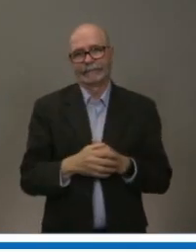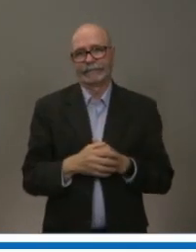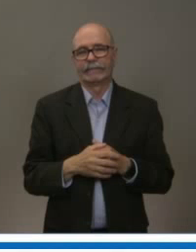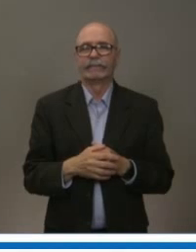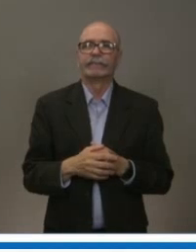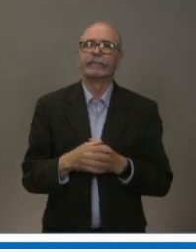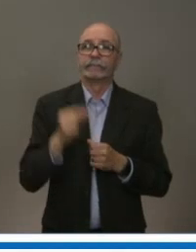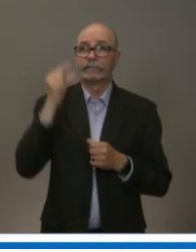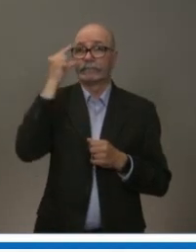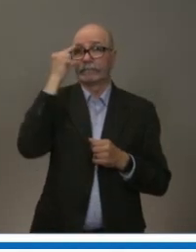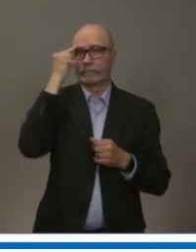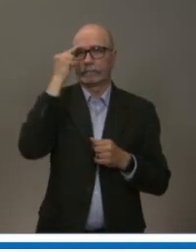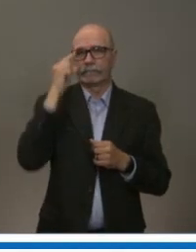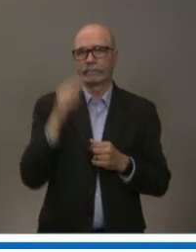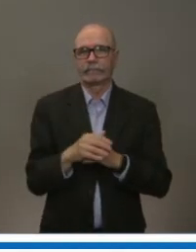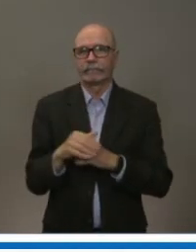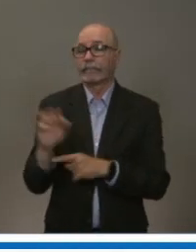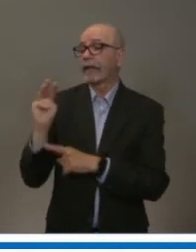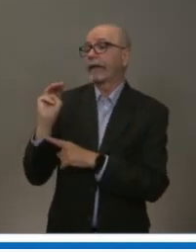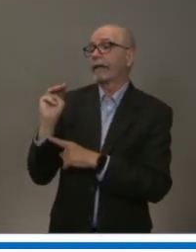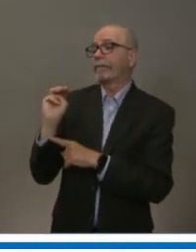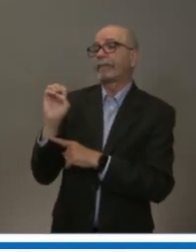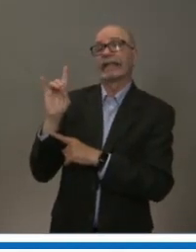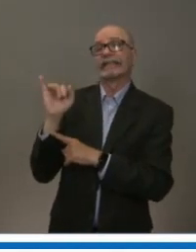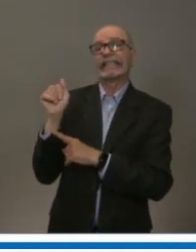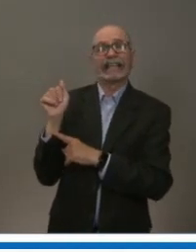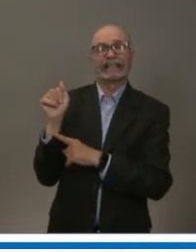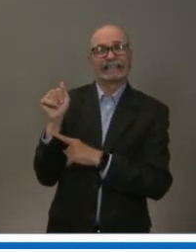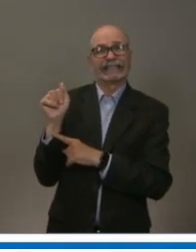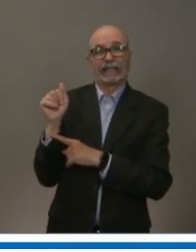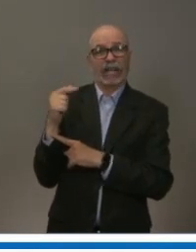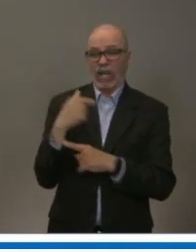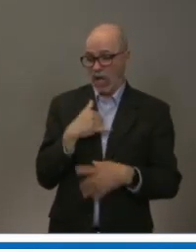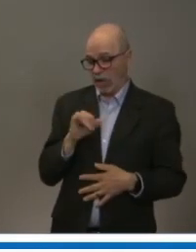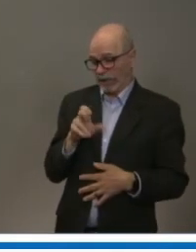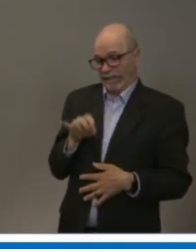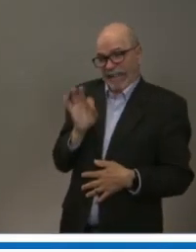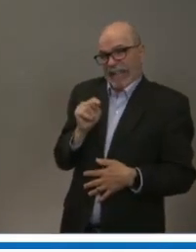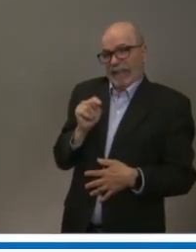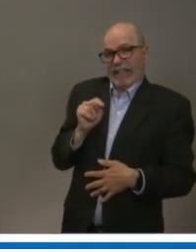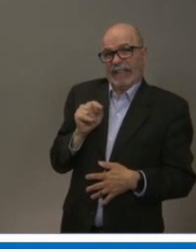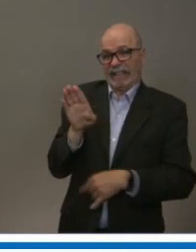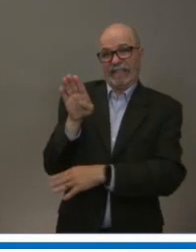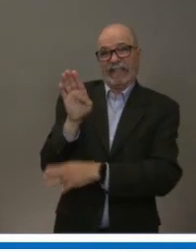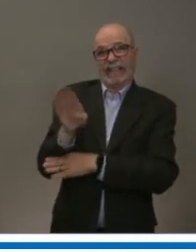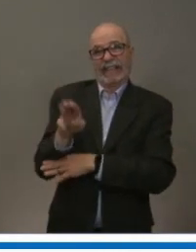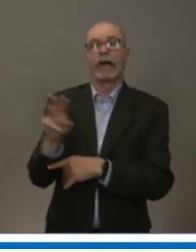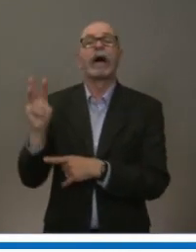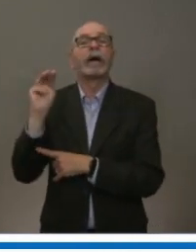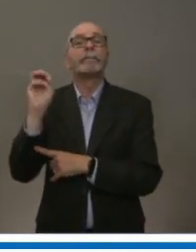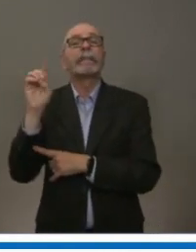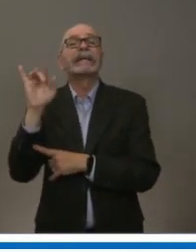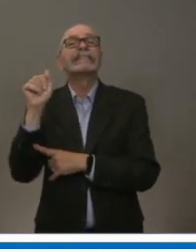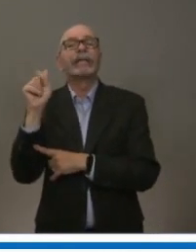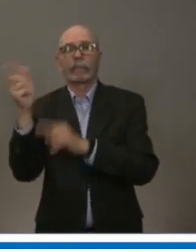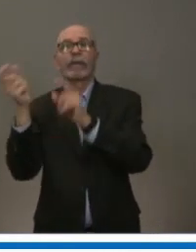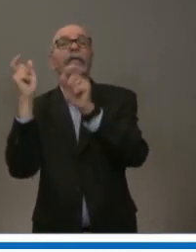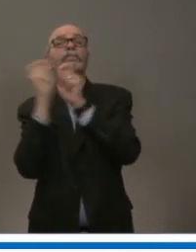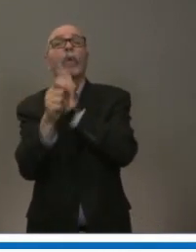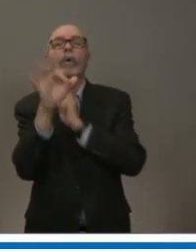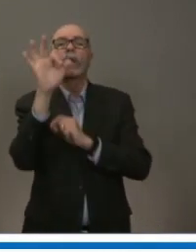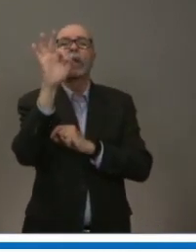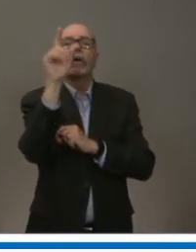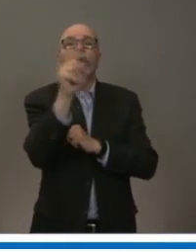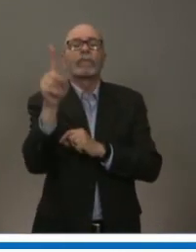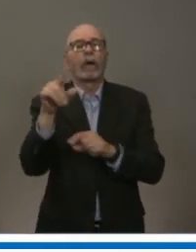me. I was made aware just earlier this afternoon that 911 is still getting calls from the public who are saying they